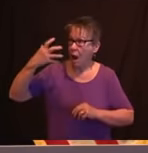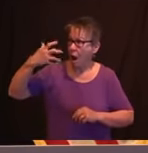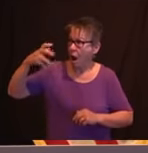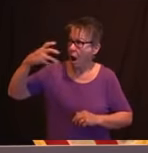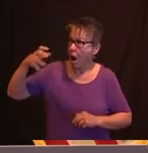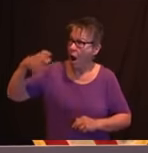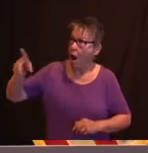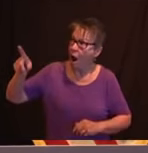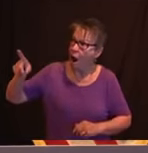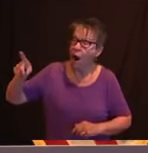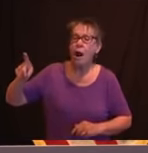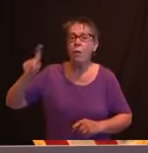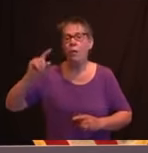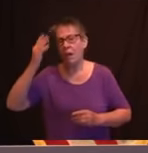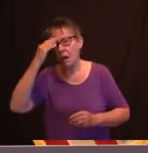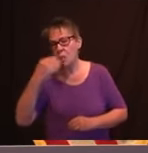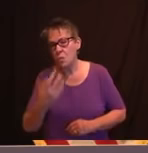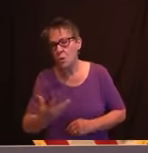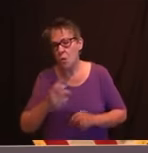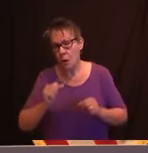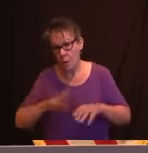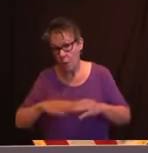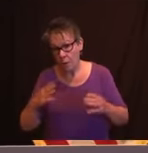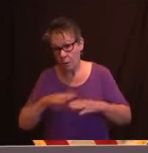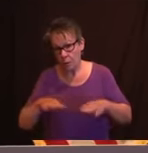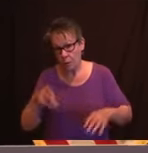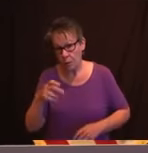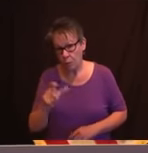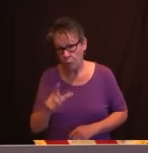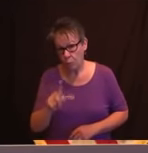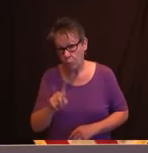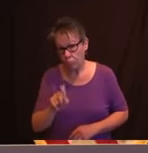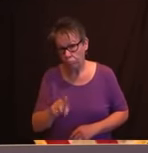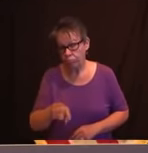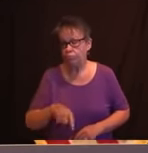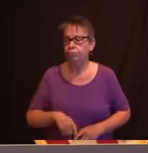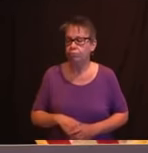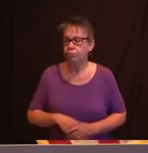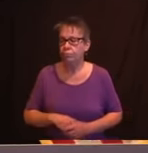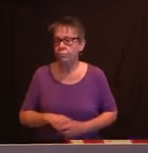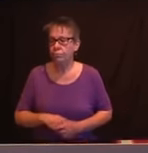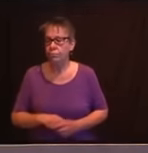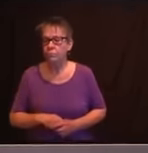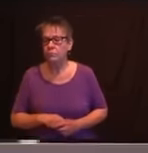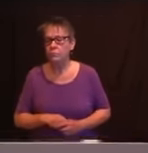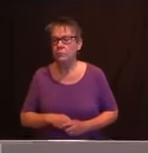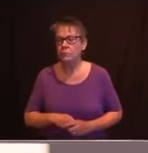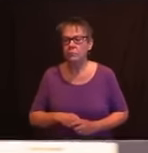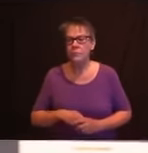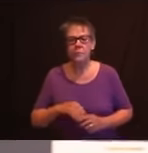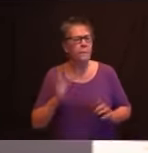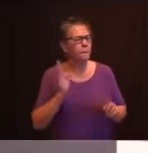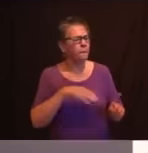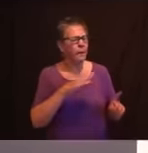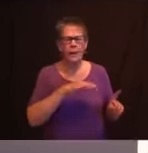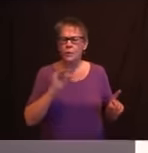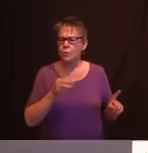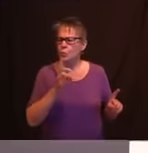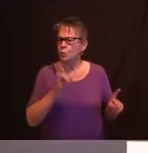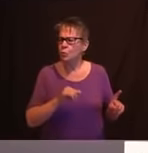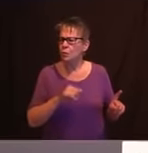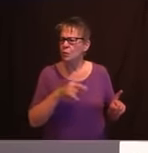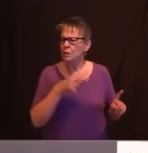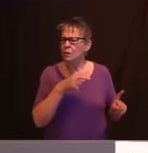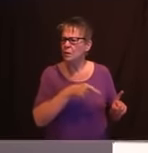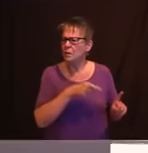and or anything in the report that jumps out at you in terms of what we would have done differently? Sure. Relaxing restrictions in nursing homes will